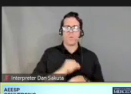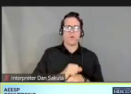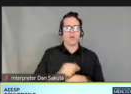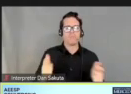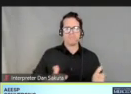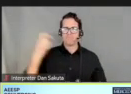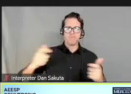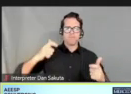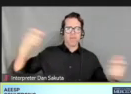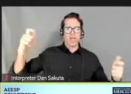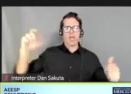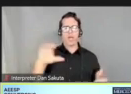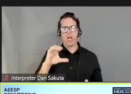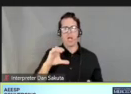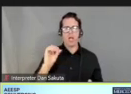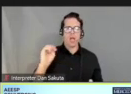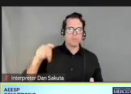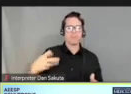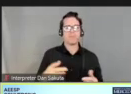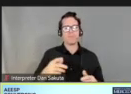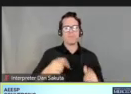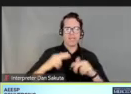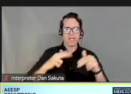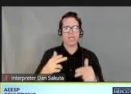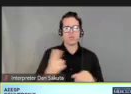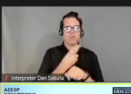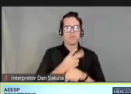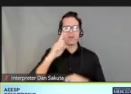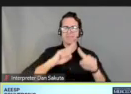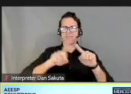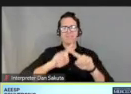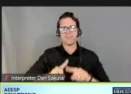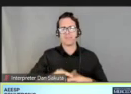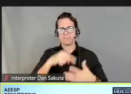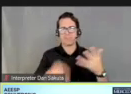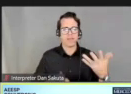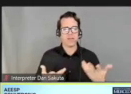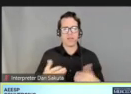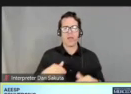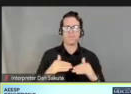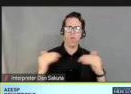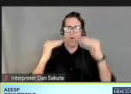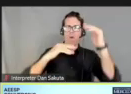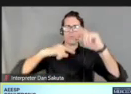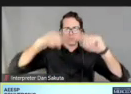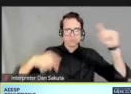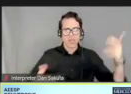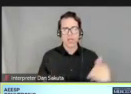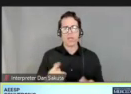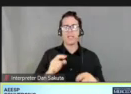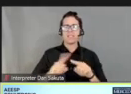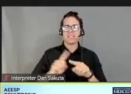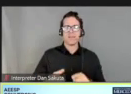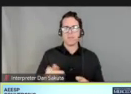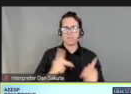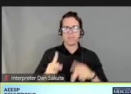big commercial buildings or multi-use buildings that maybe have multiple floors. There may be multiple tenants in a building,